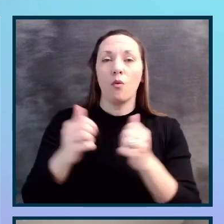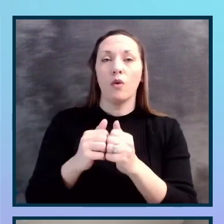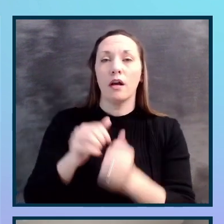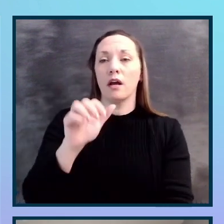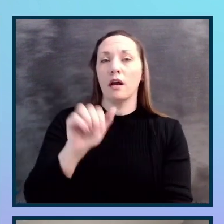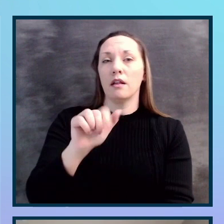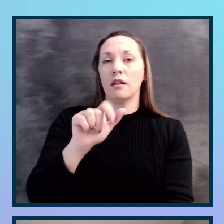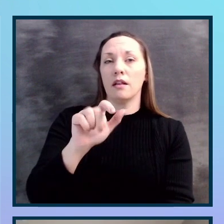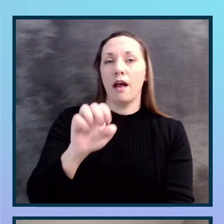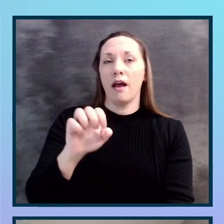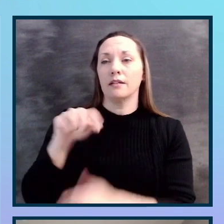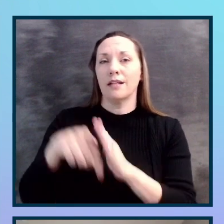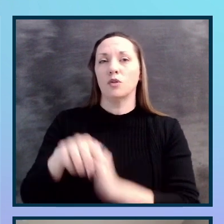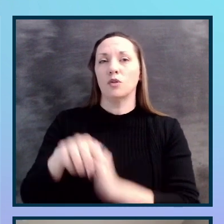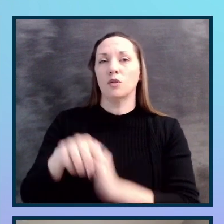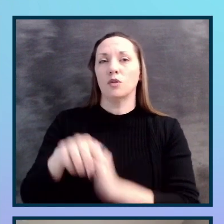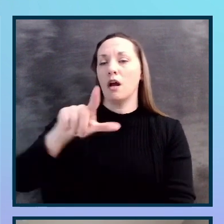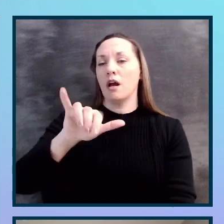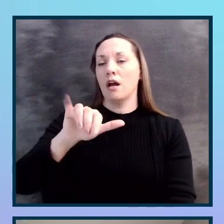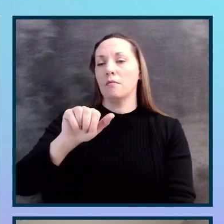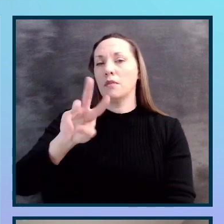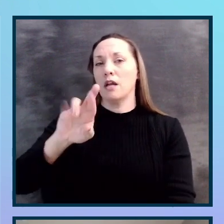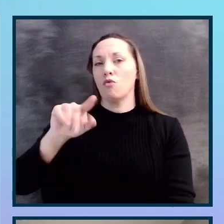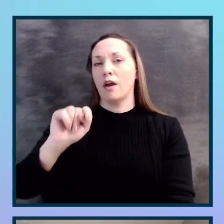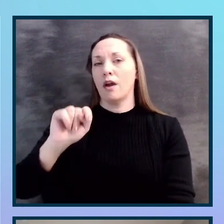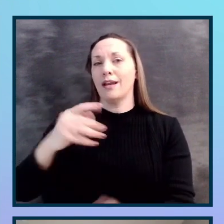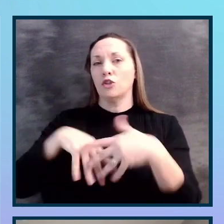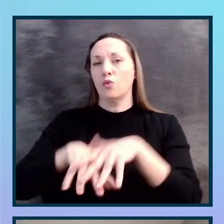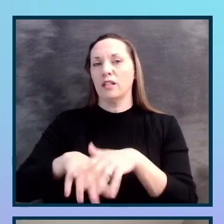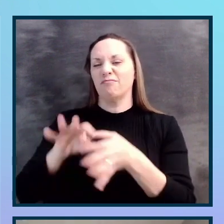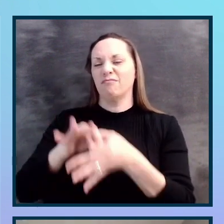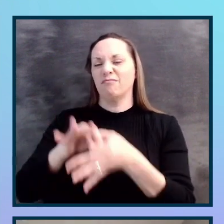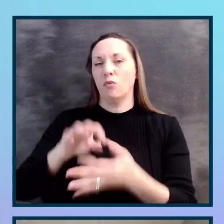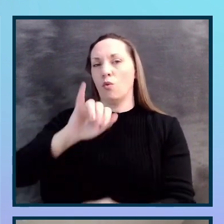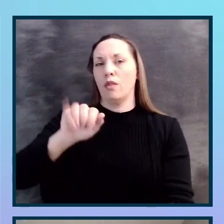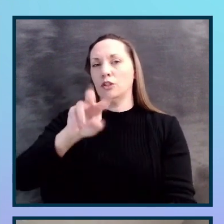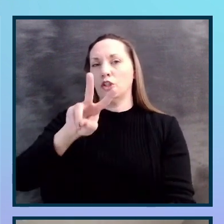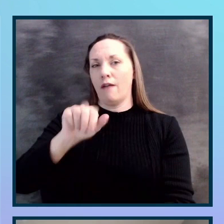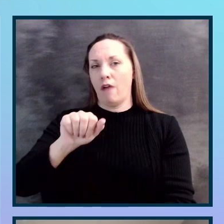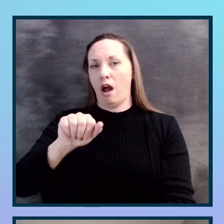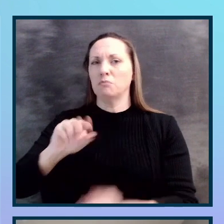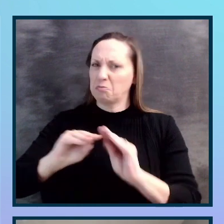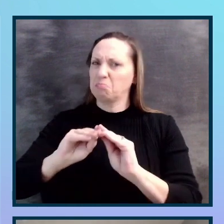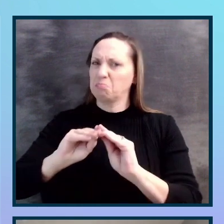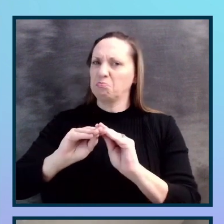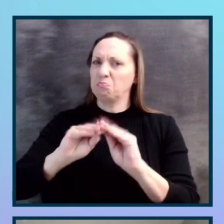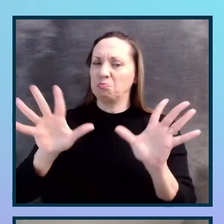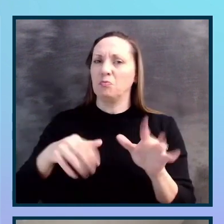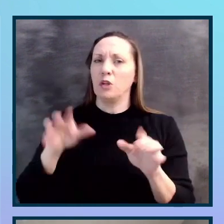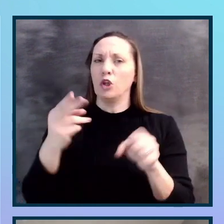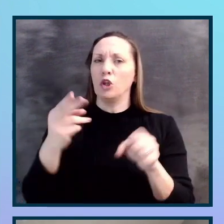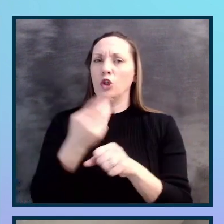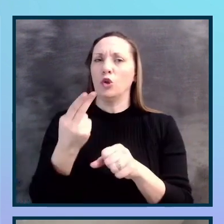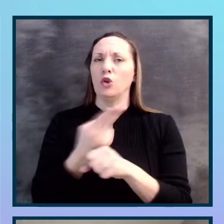DevTools Playwright integration for Java. It's very straightforward and uses the same APIs as most of our